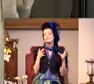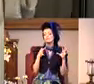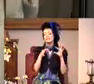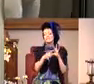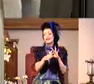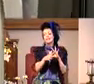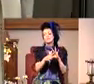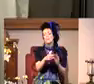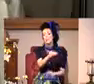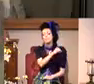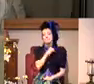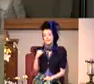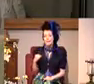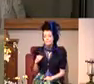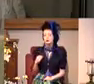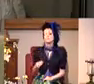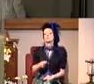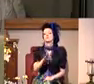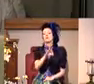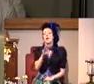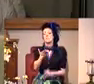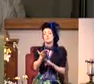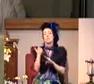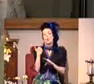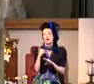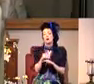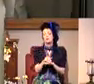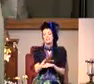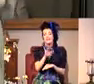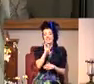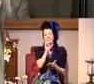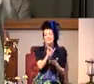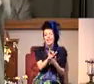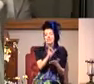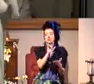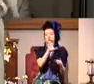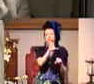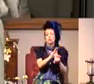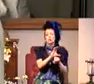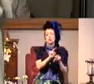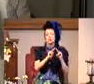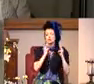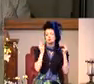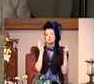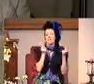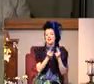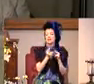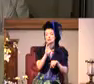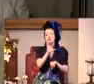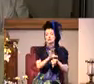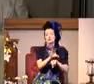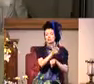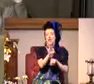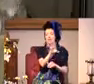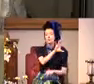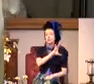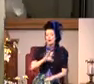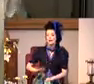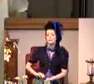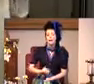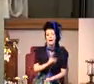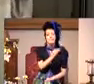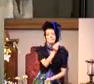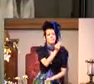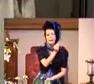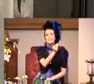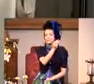the congregation that formerly owned that building, the United Church of Christ, that were with us on Maundy Thursday. And what was so moving about